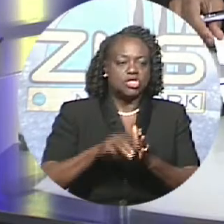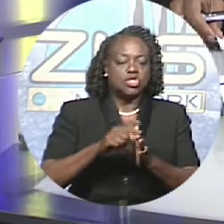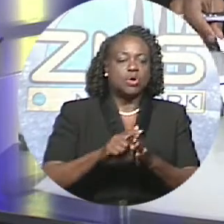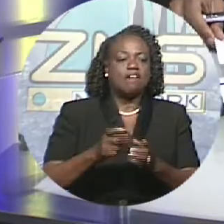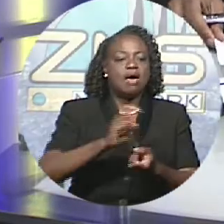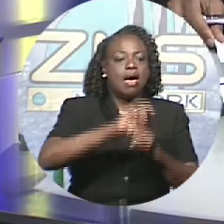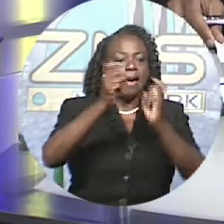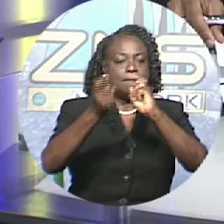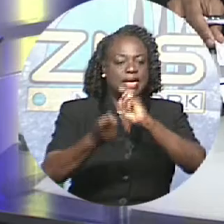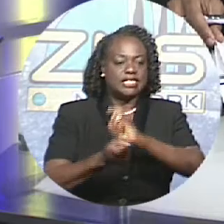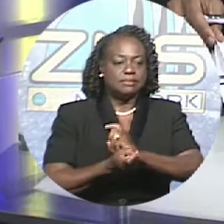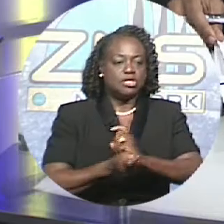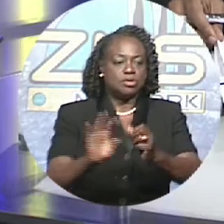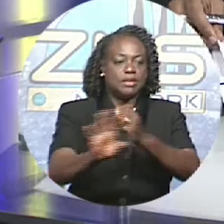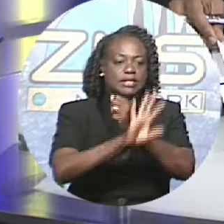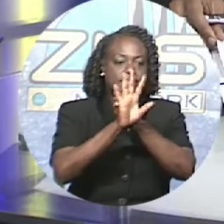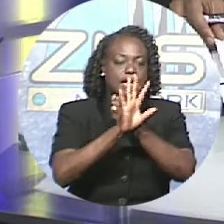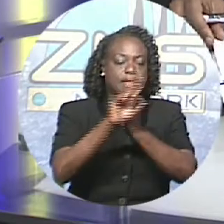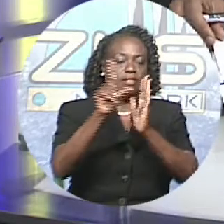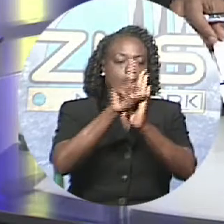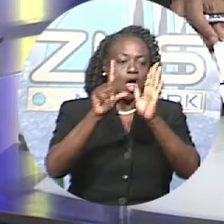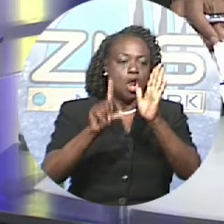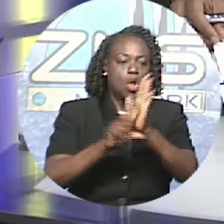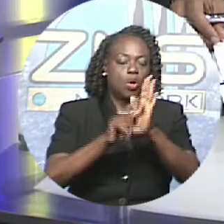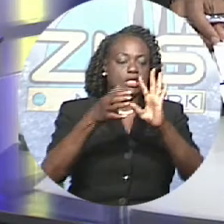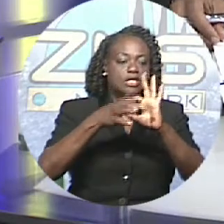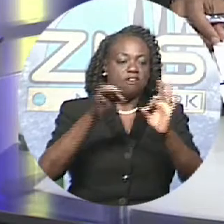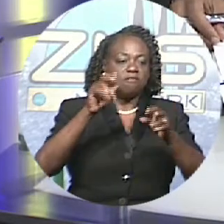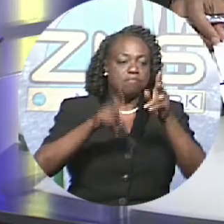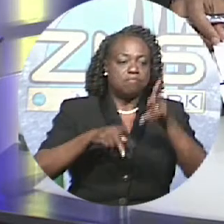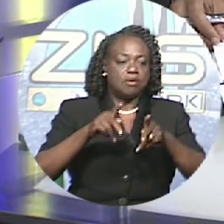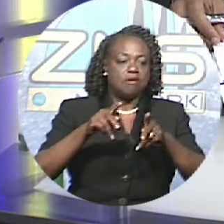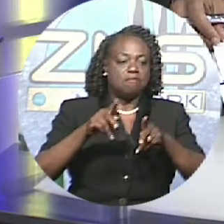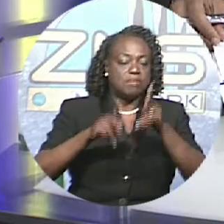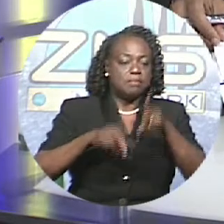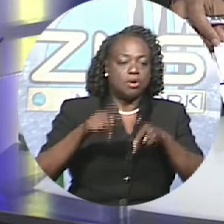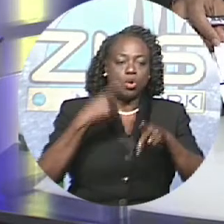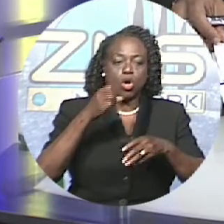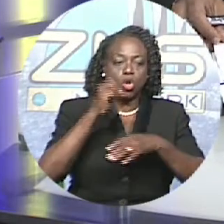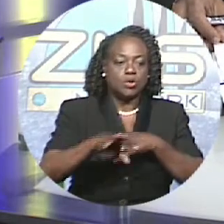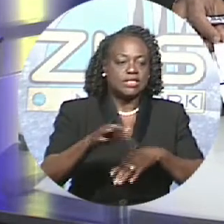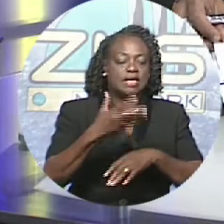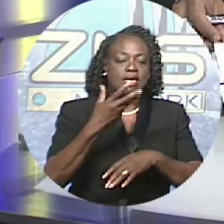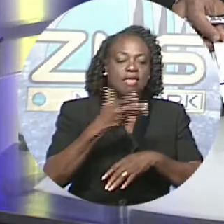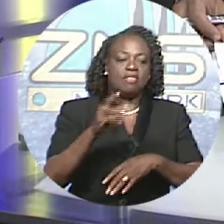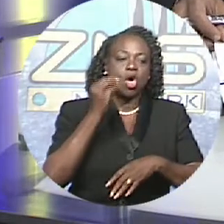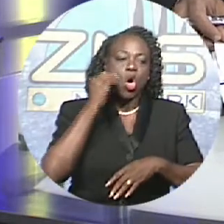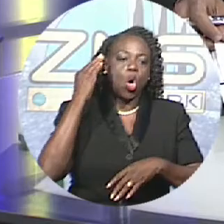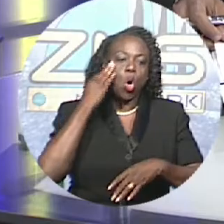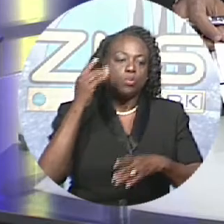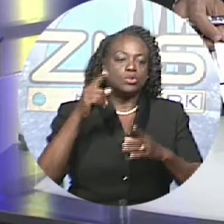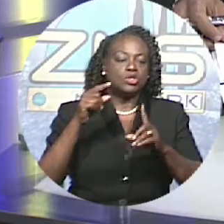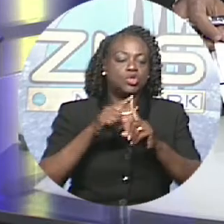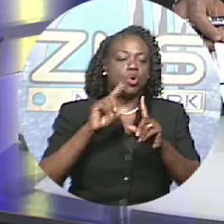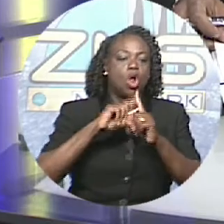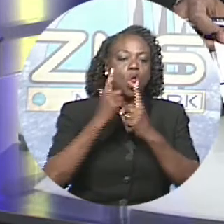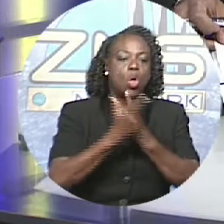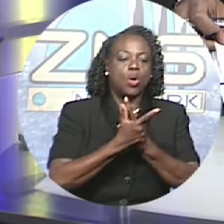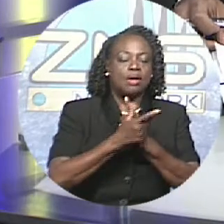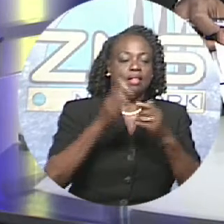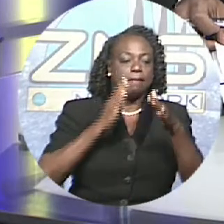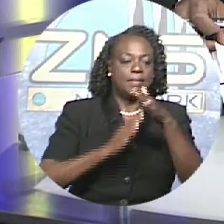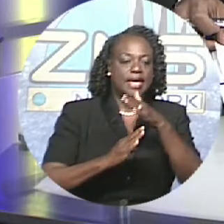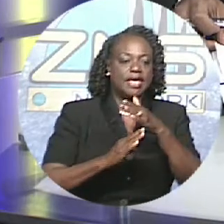protect citizens at risk of losing their homes from the predatory practices of local banks. Using the British model as an